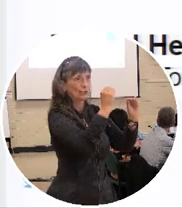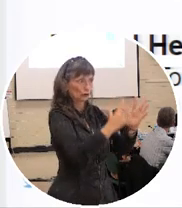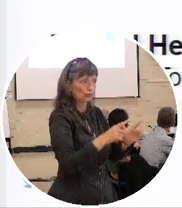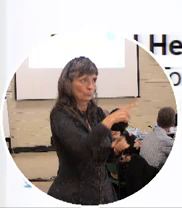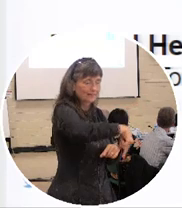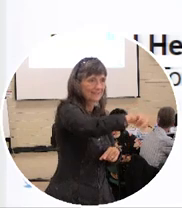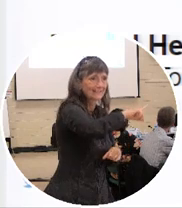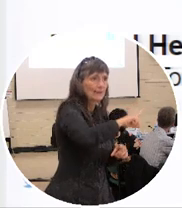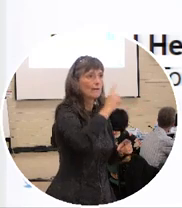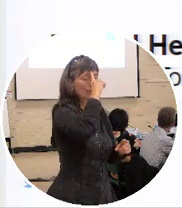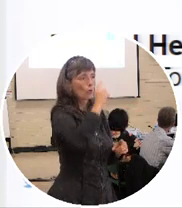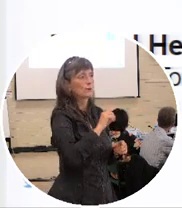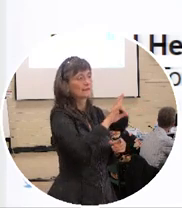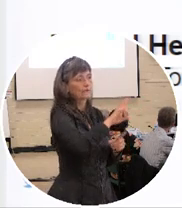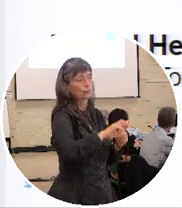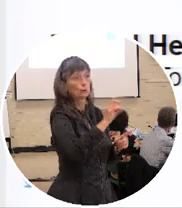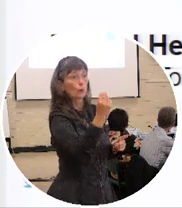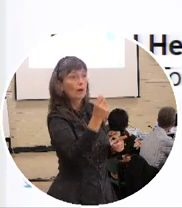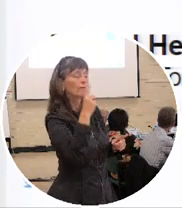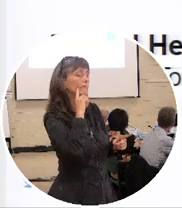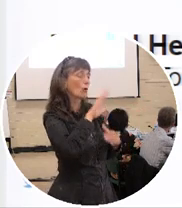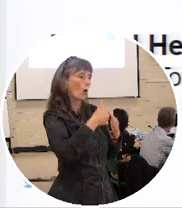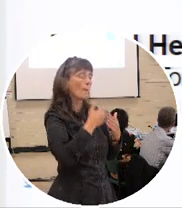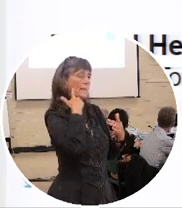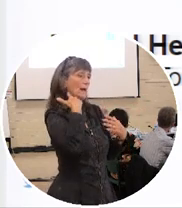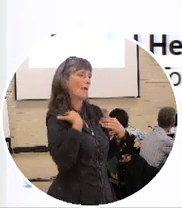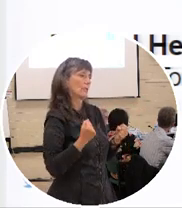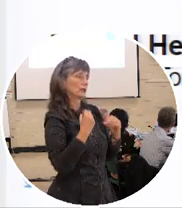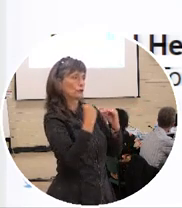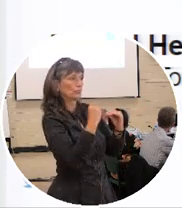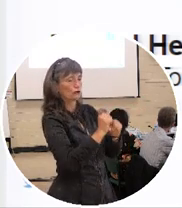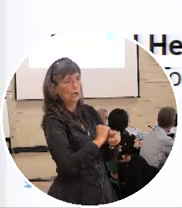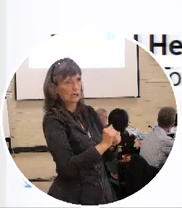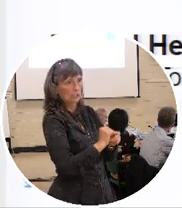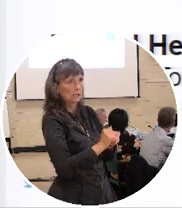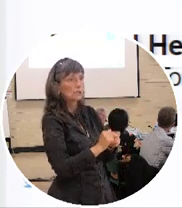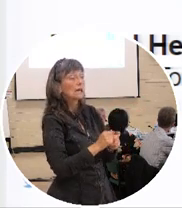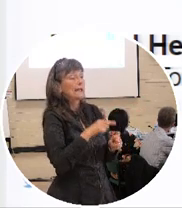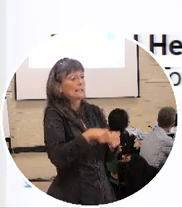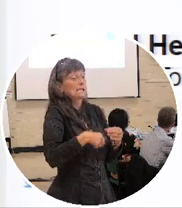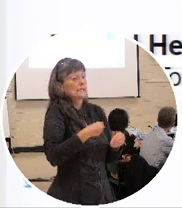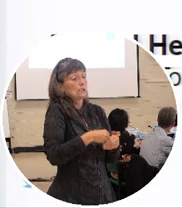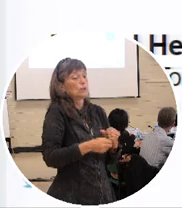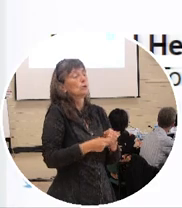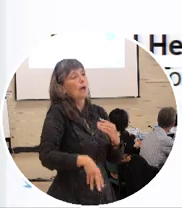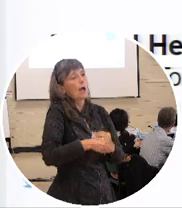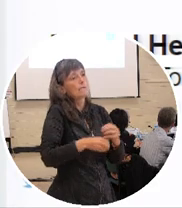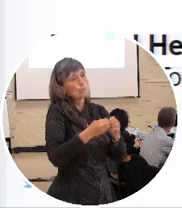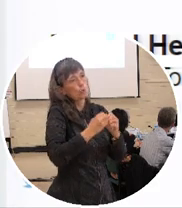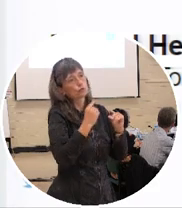first aid training continues this year. Additional training planned as we go into this school year.